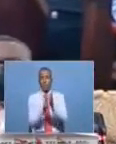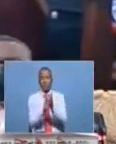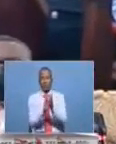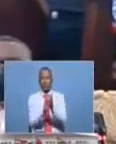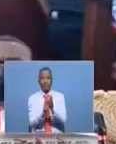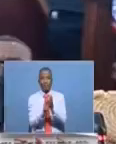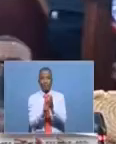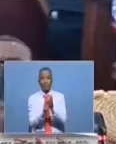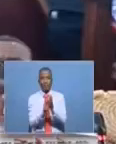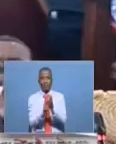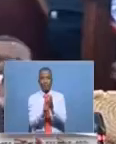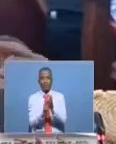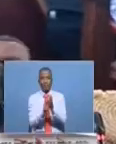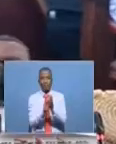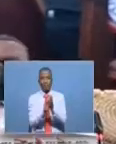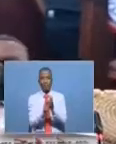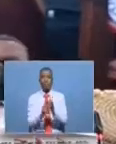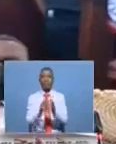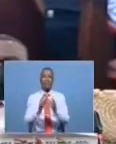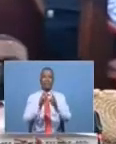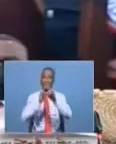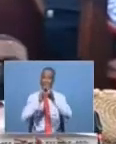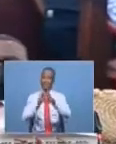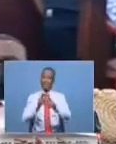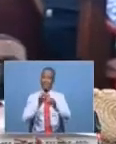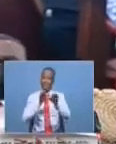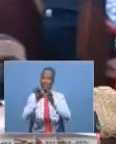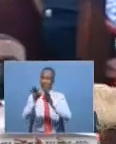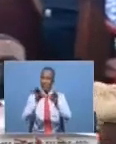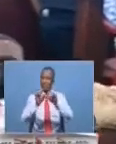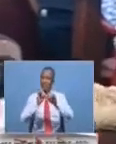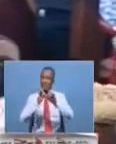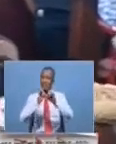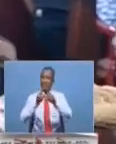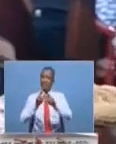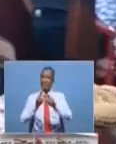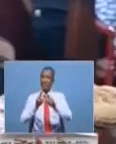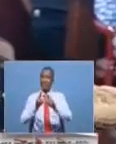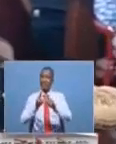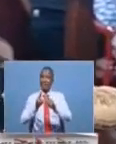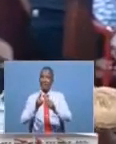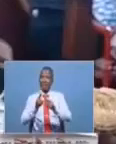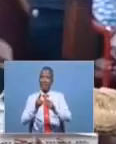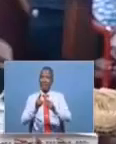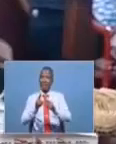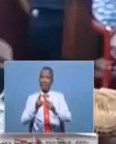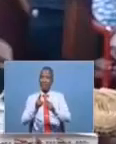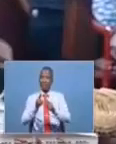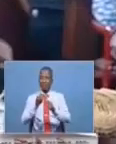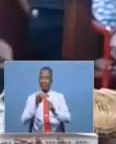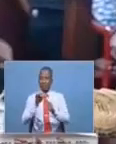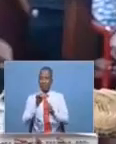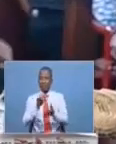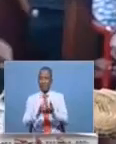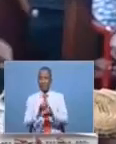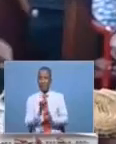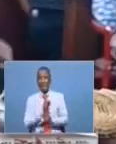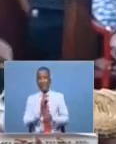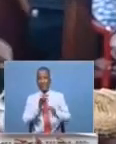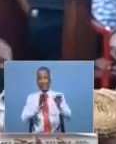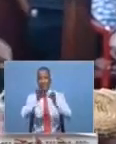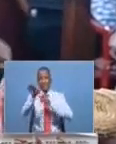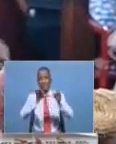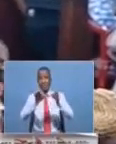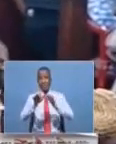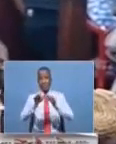And the response that I gave to that